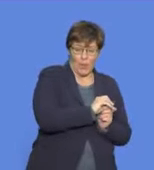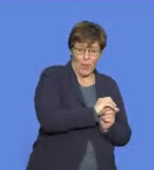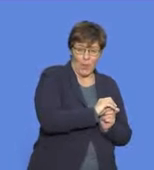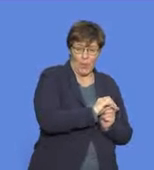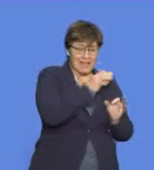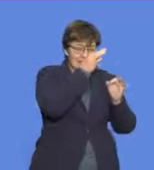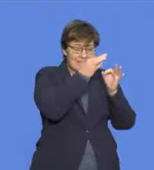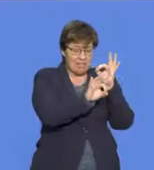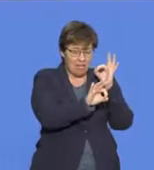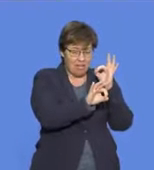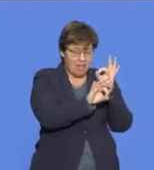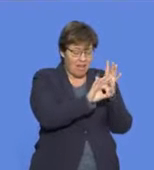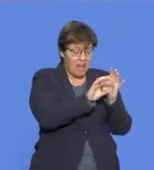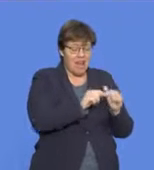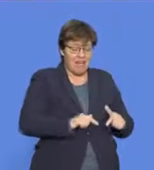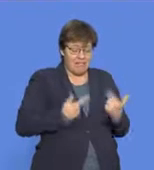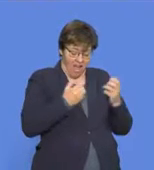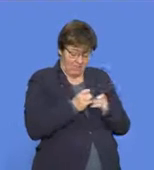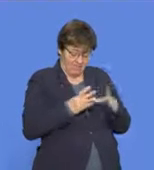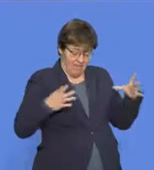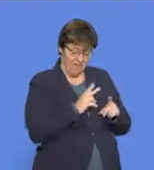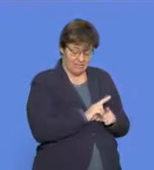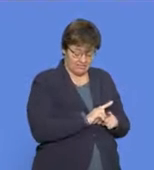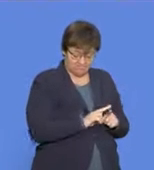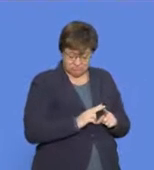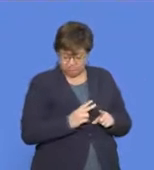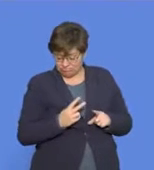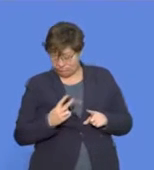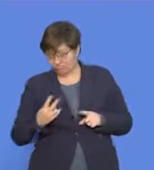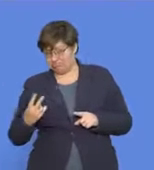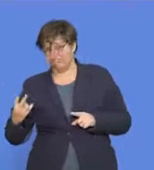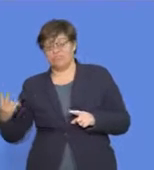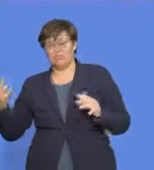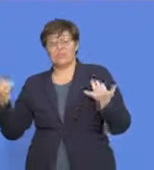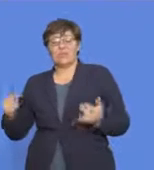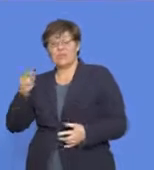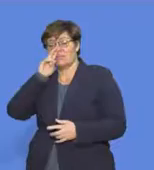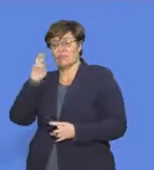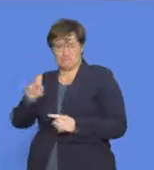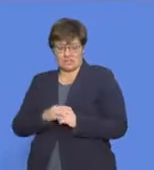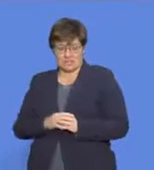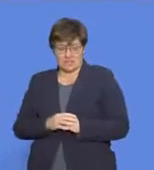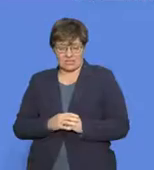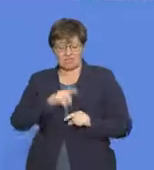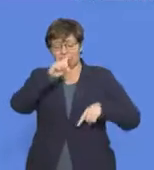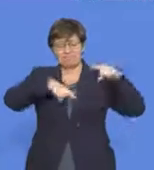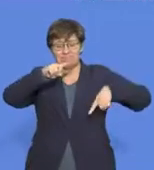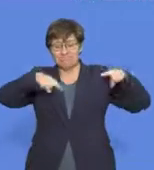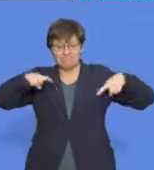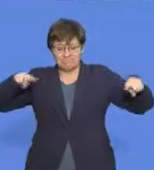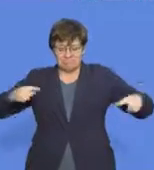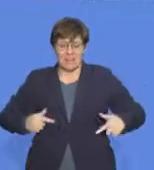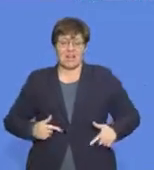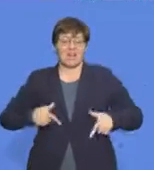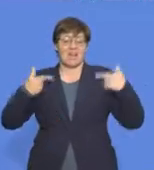the simplest organism is where life originated, to what we see today with all the different varieties of